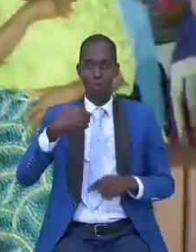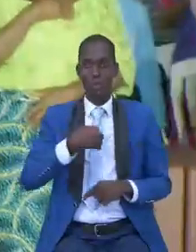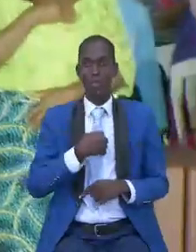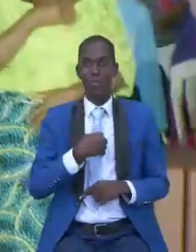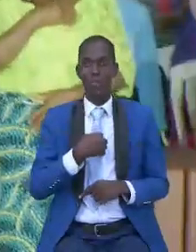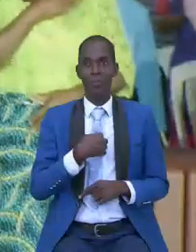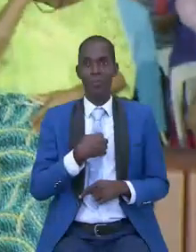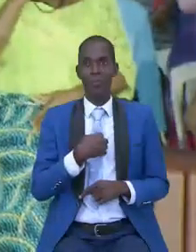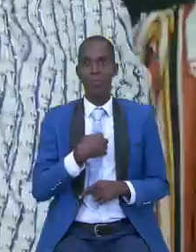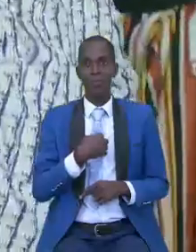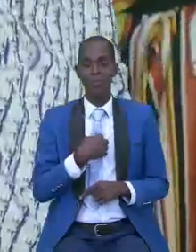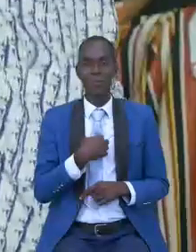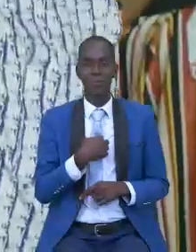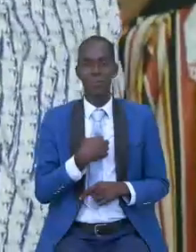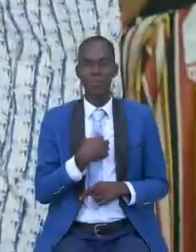To me.